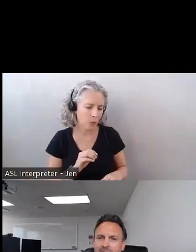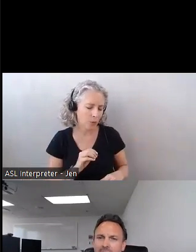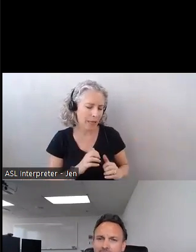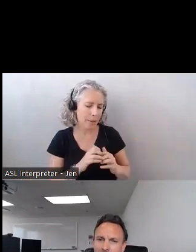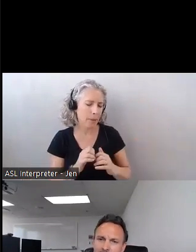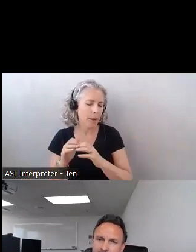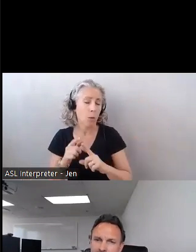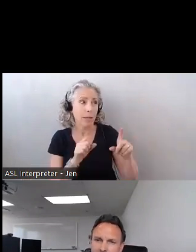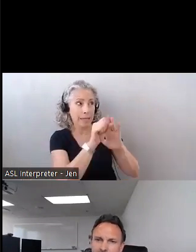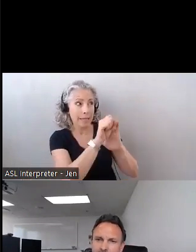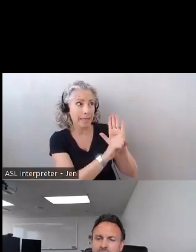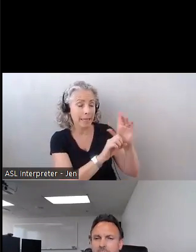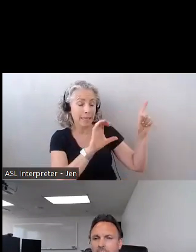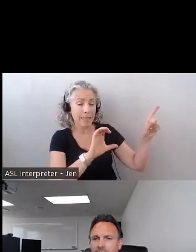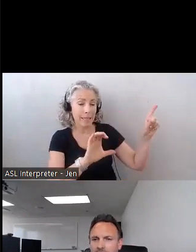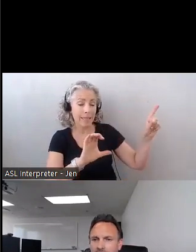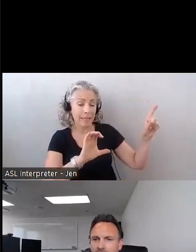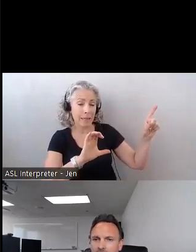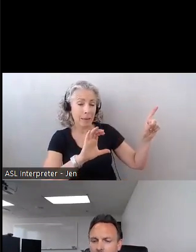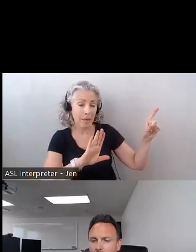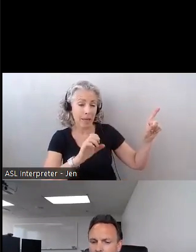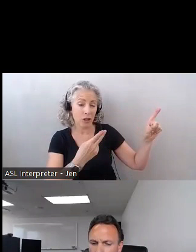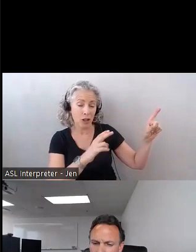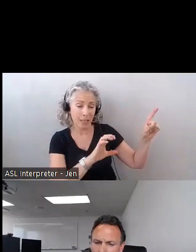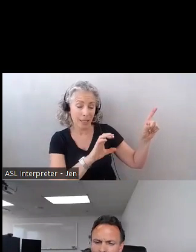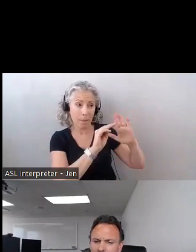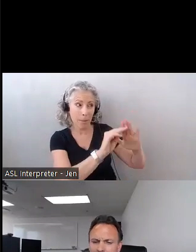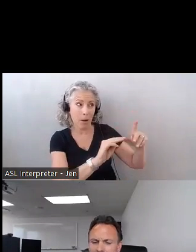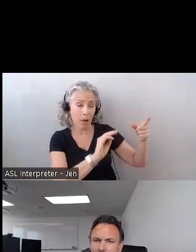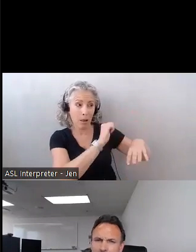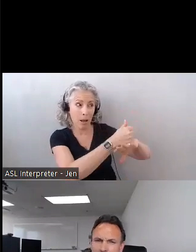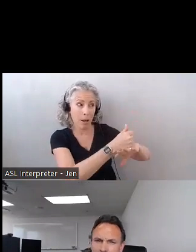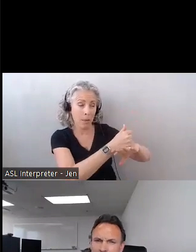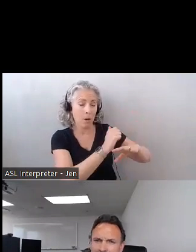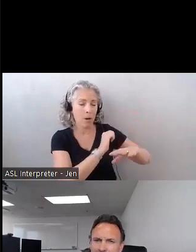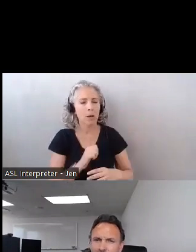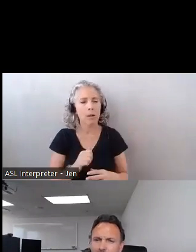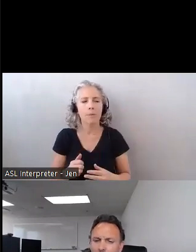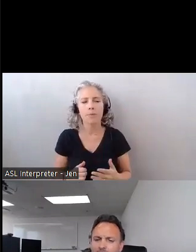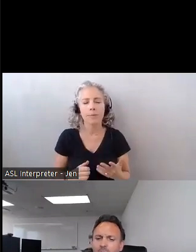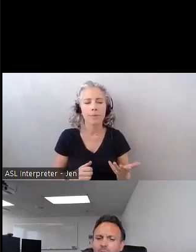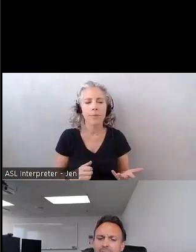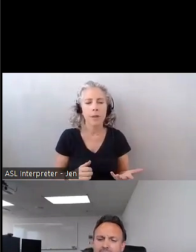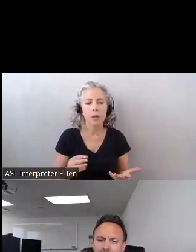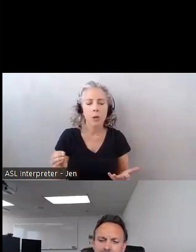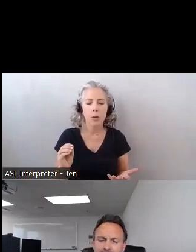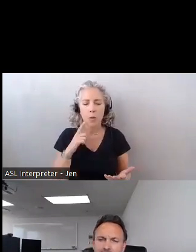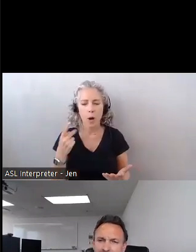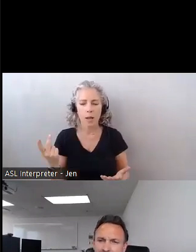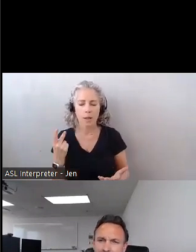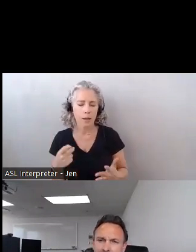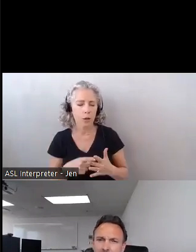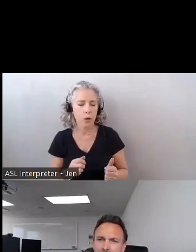what the state and what the CCBHC model has laid the framework for. So for us, it all starts with this idea of unbridled access